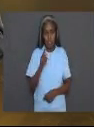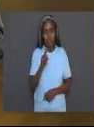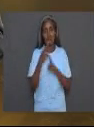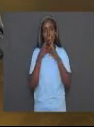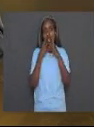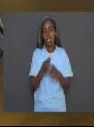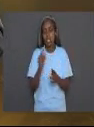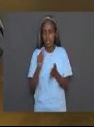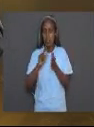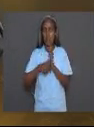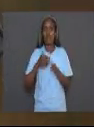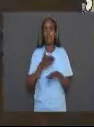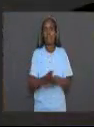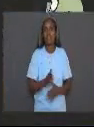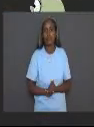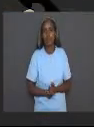answers in a few minutes.